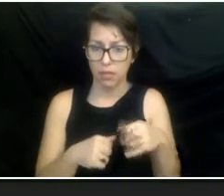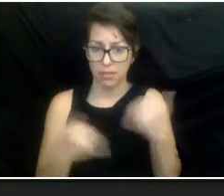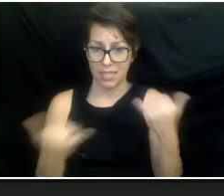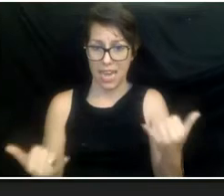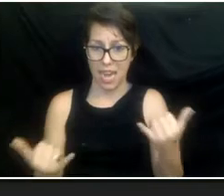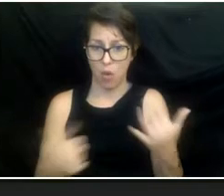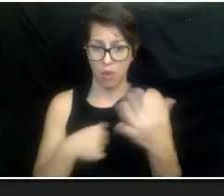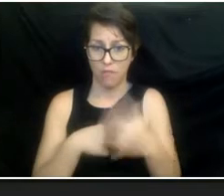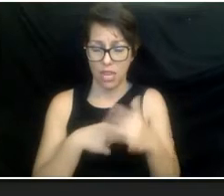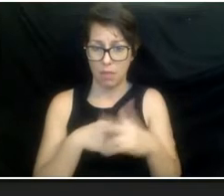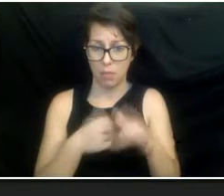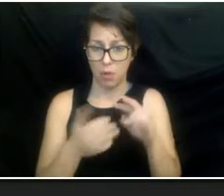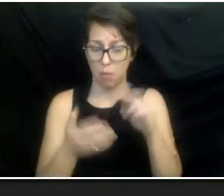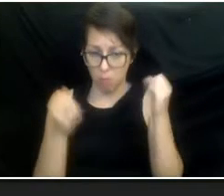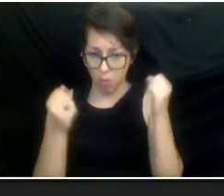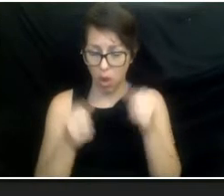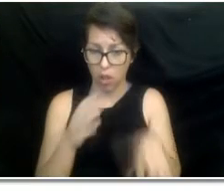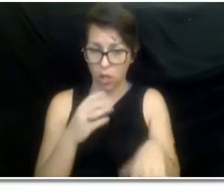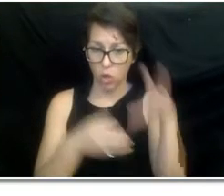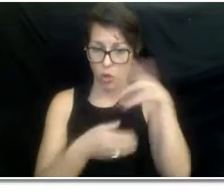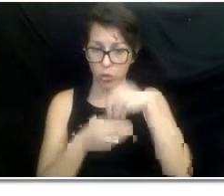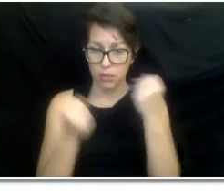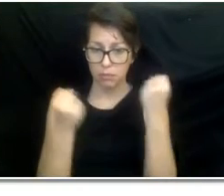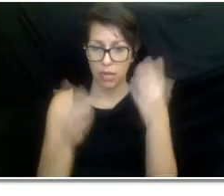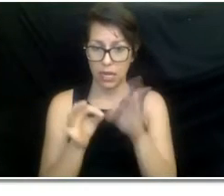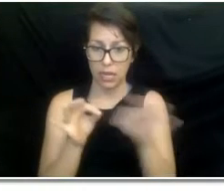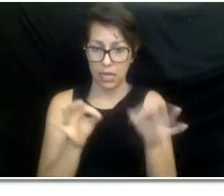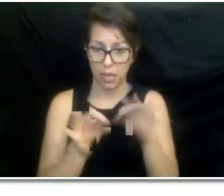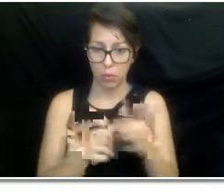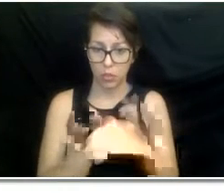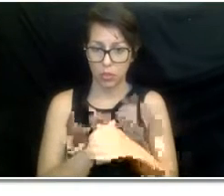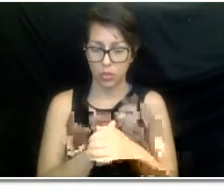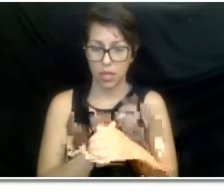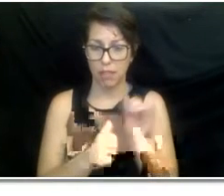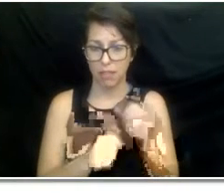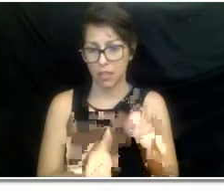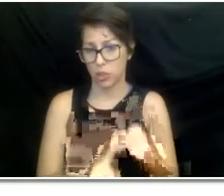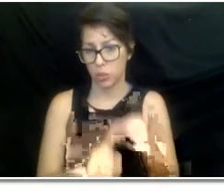gender Bas violence we have history this